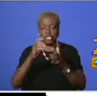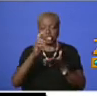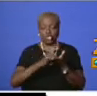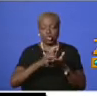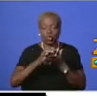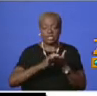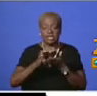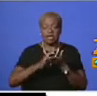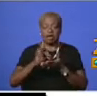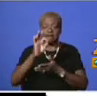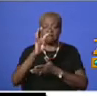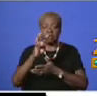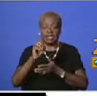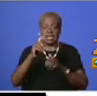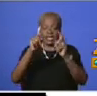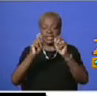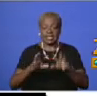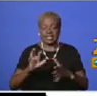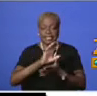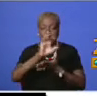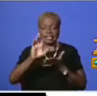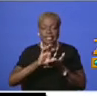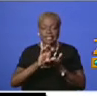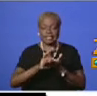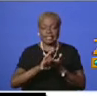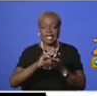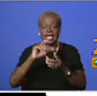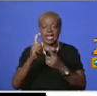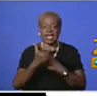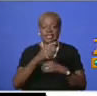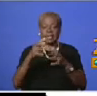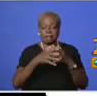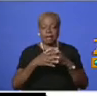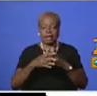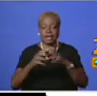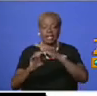of 40 testing centers in the Latin American and Caribbean market.